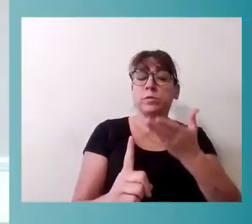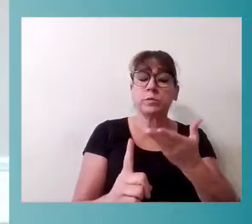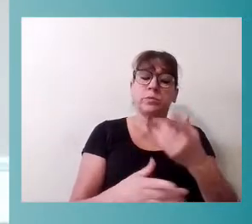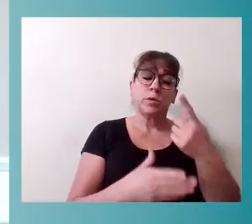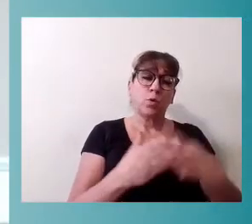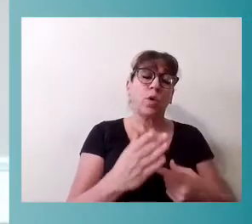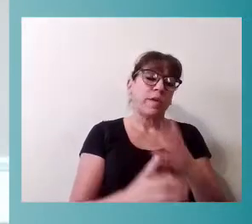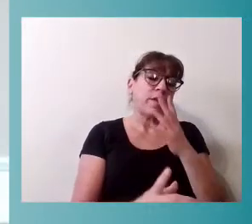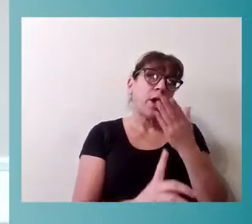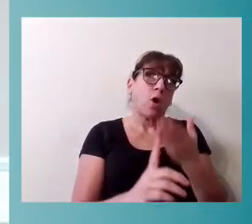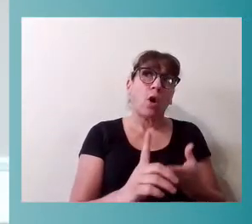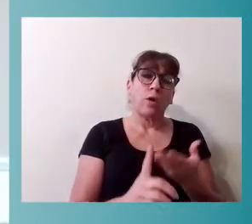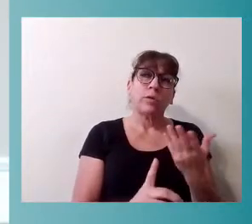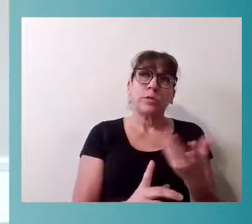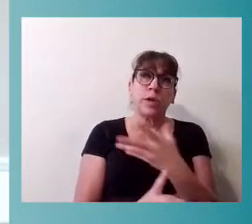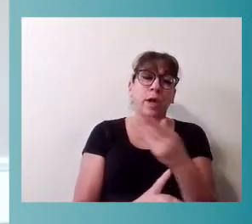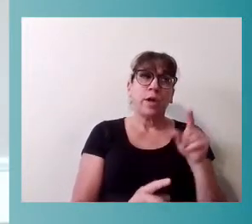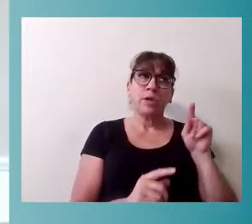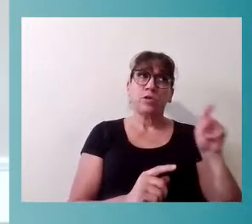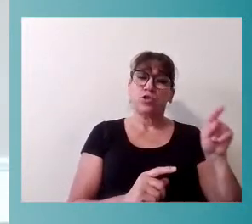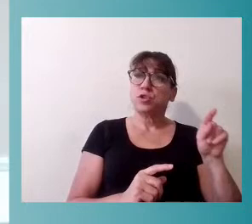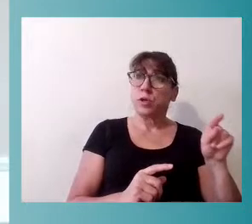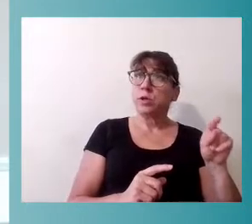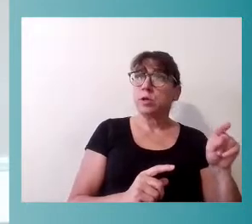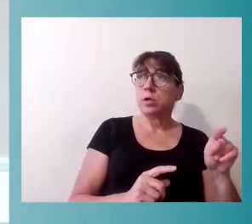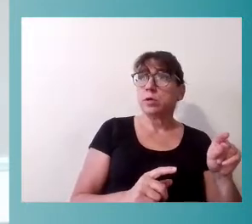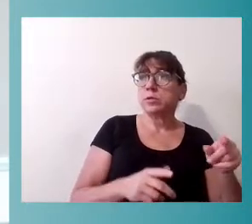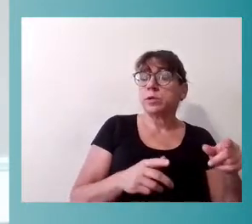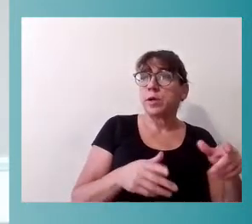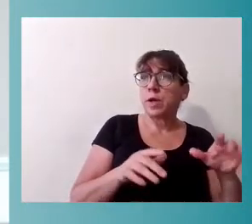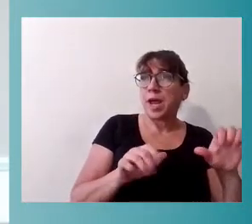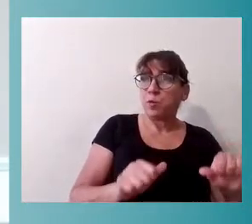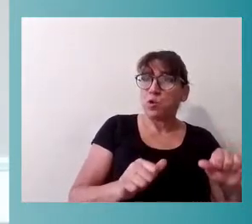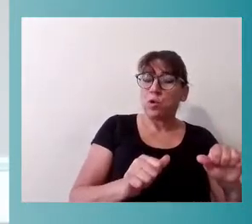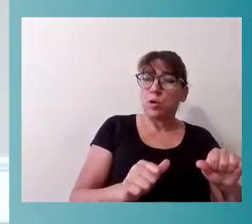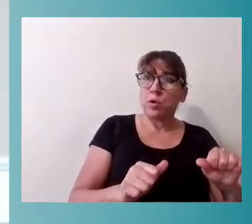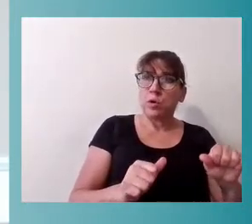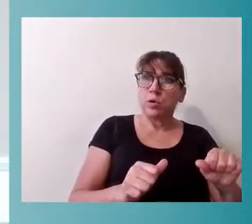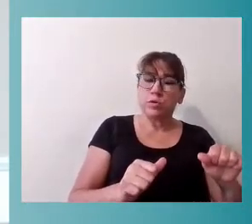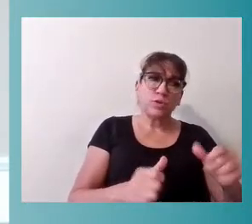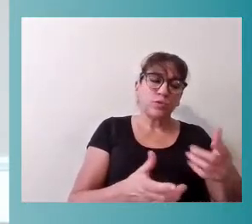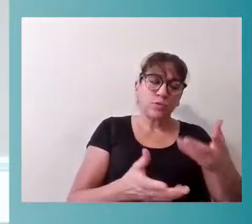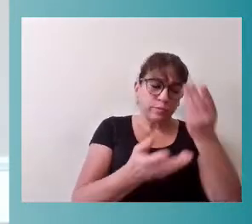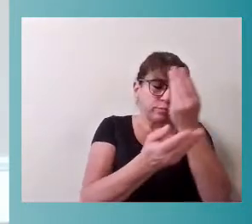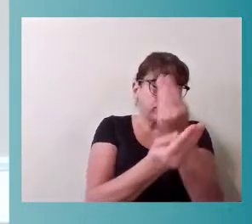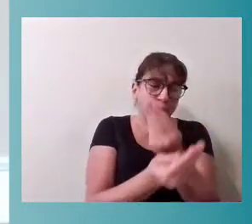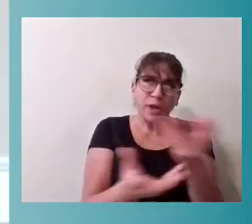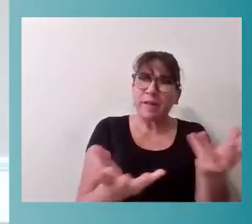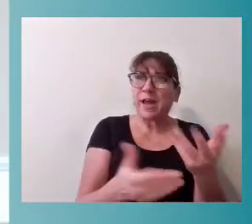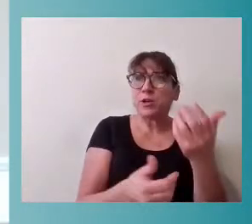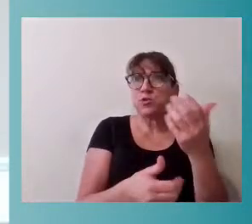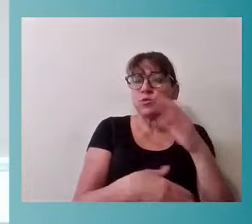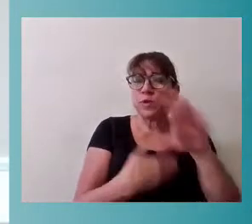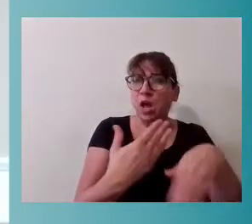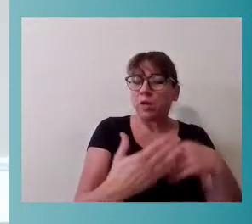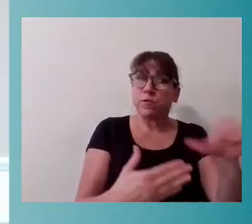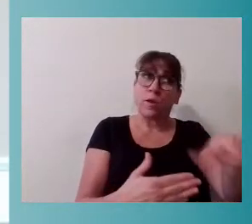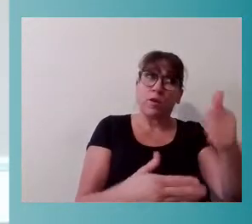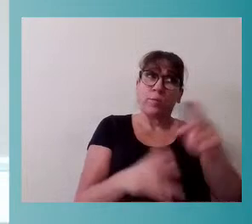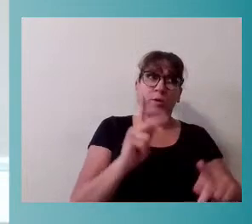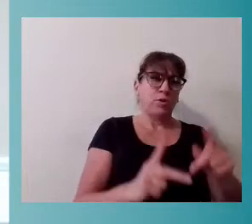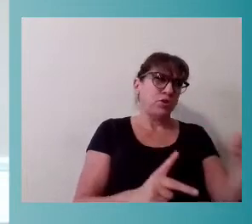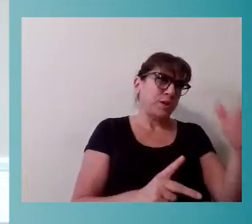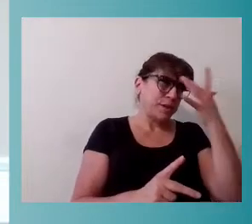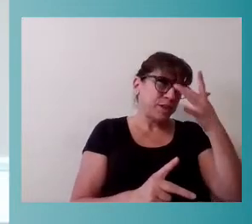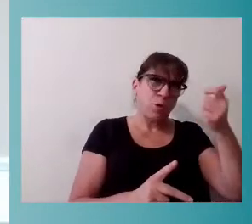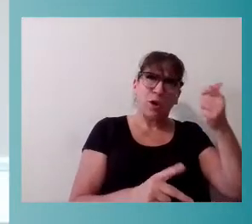they are. And she is able to bring that to all the others. And of course, she's the smartest person that